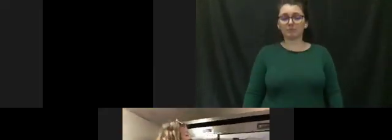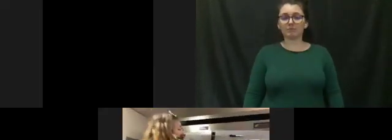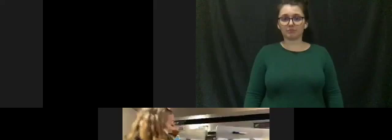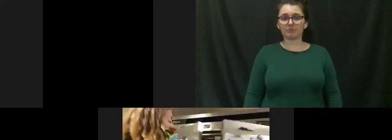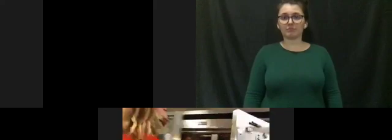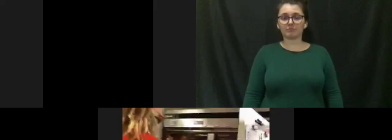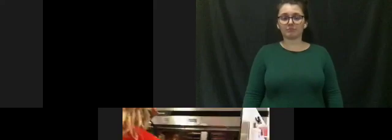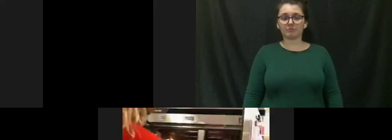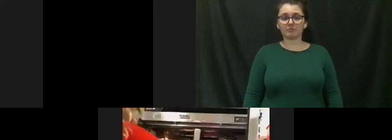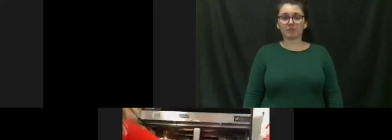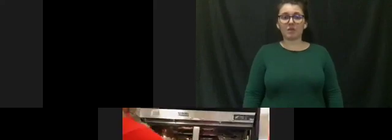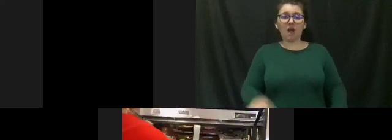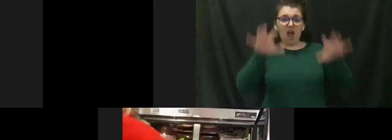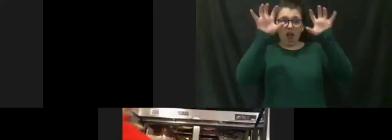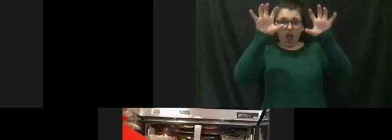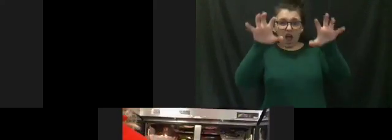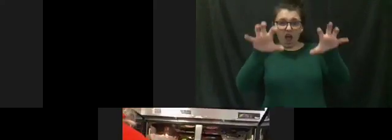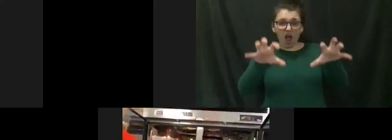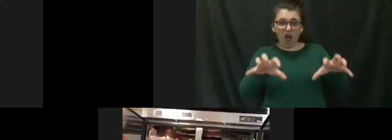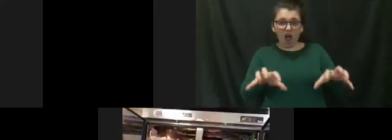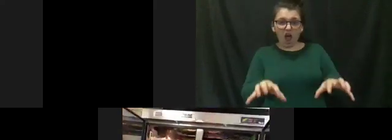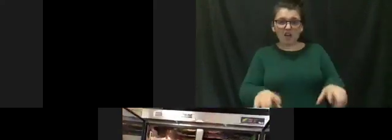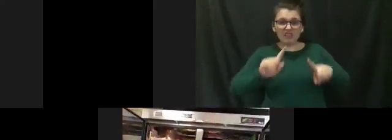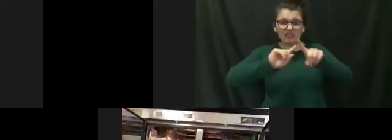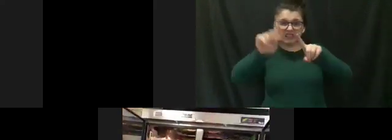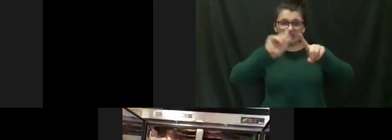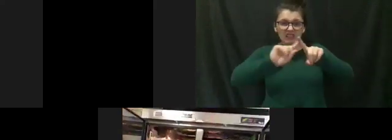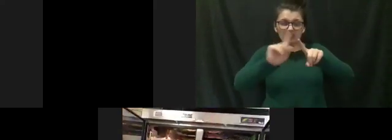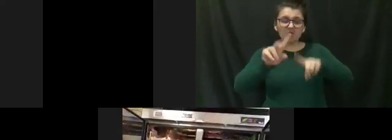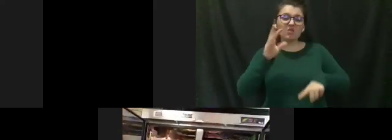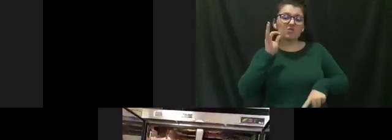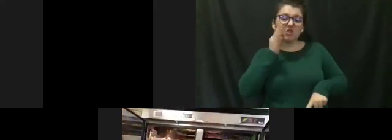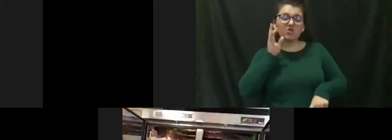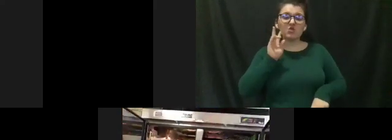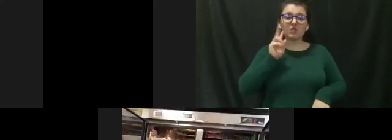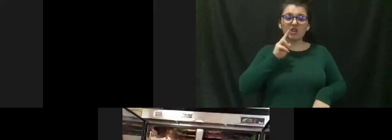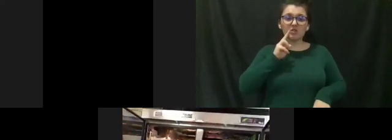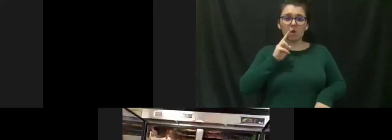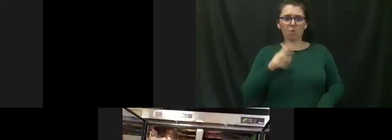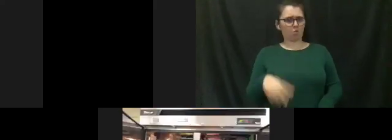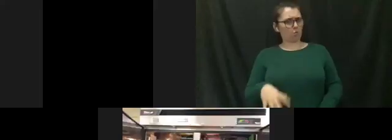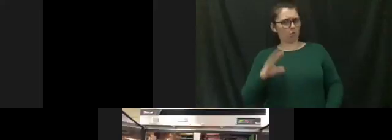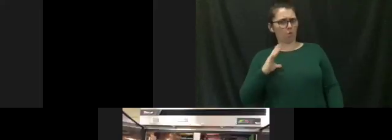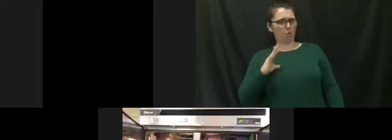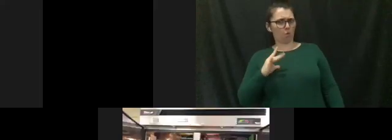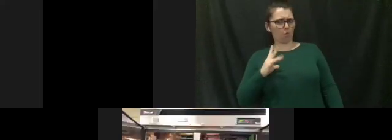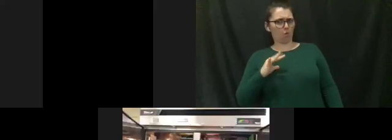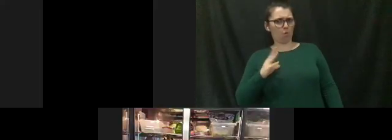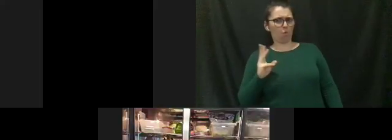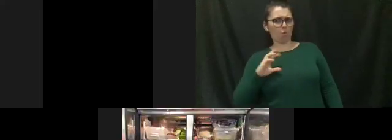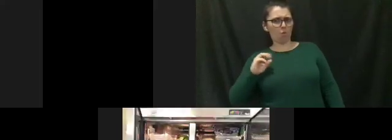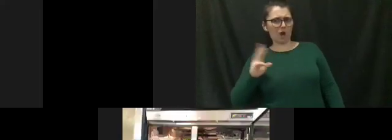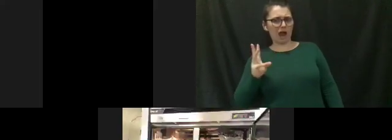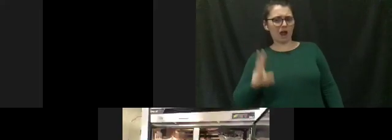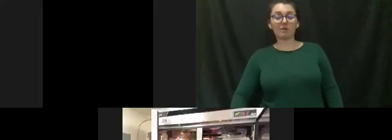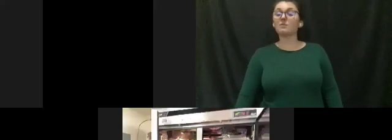Then we have a whole bunch of fruits and vegetables in here. It looks so So gourmet. Right? Wow. So Healthy